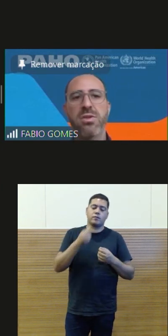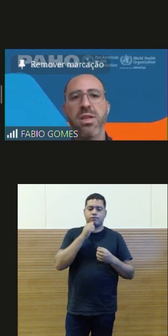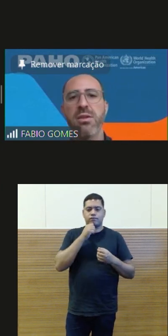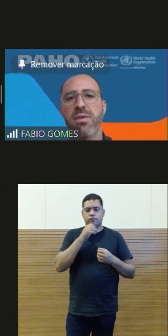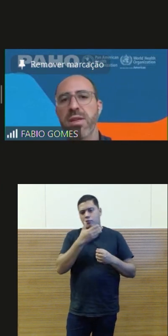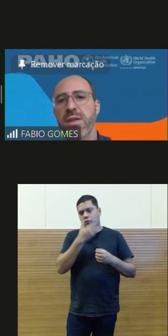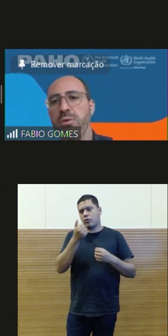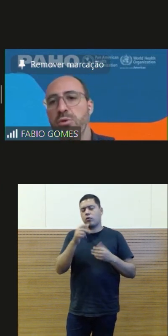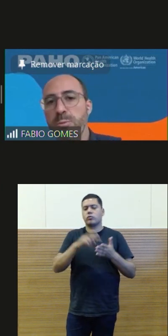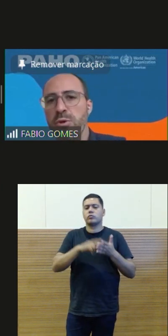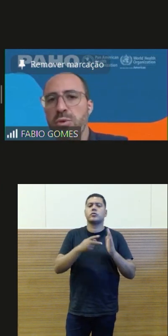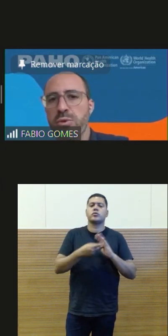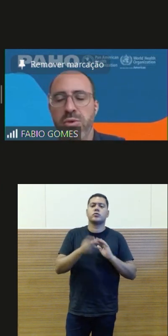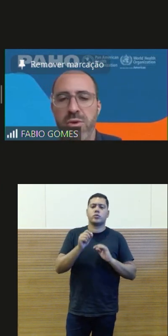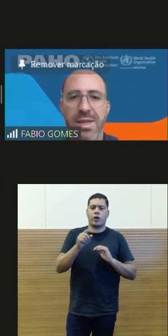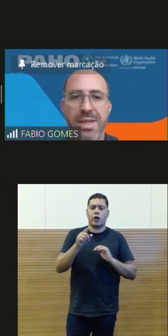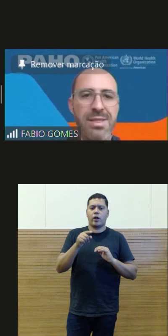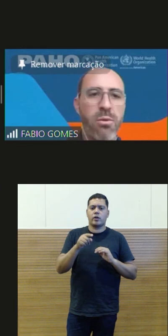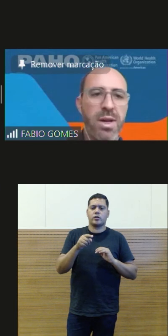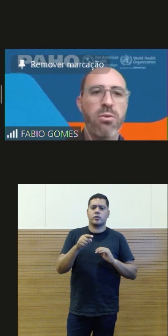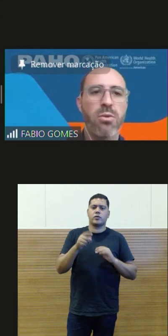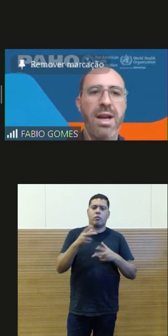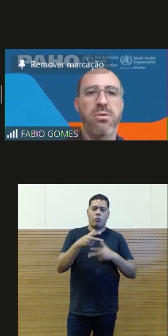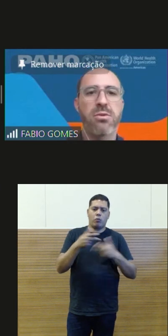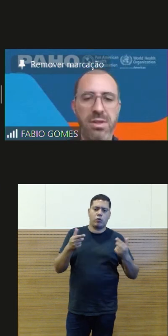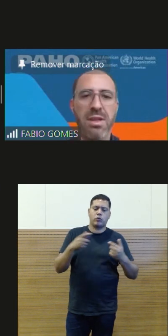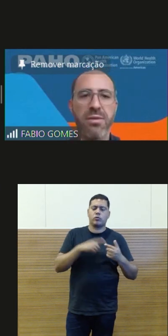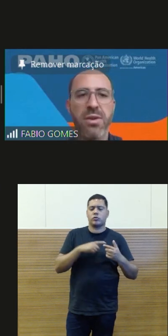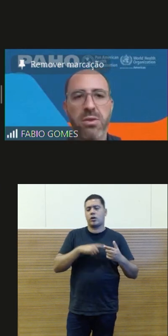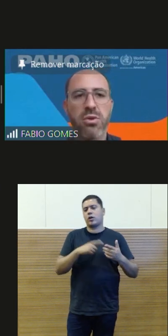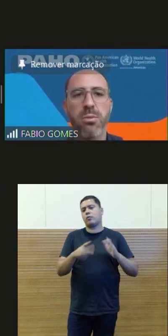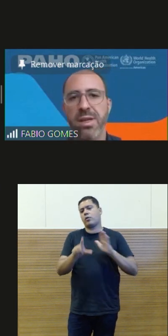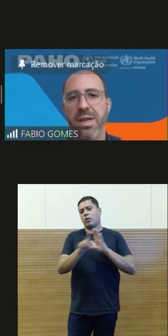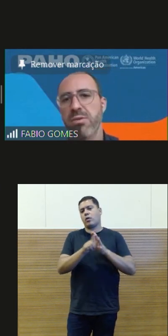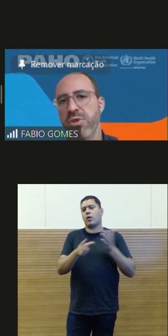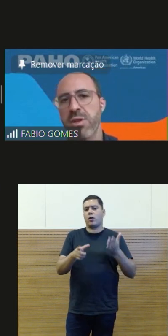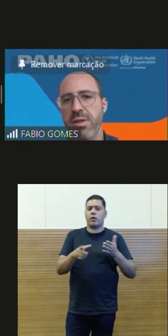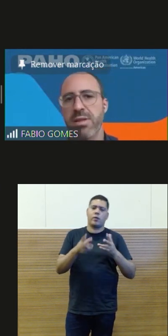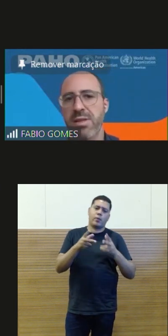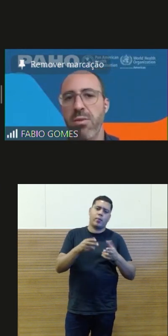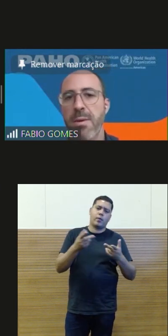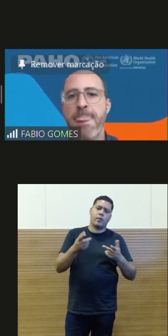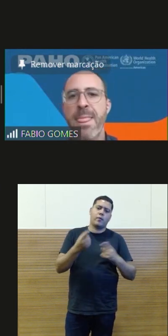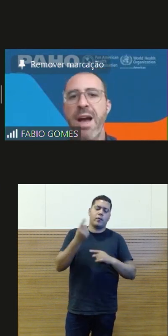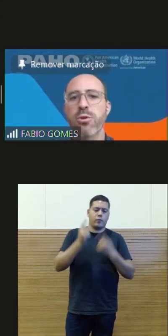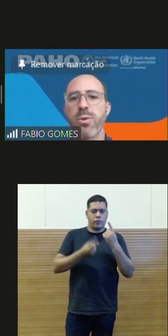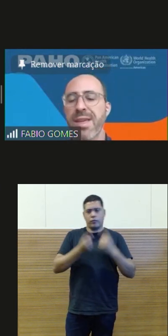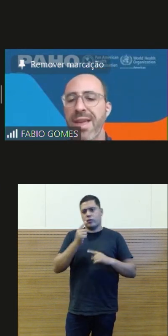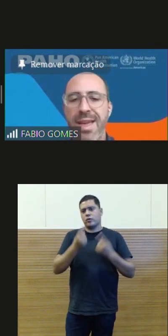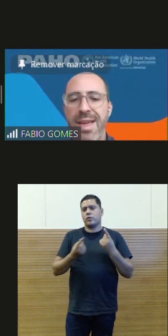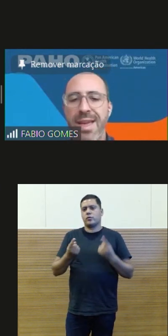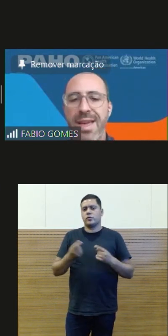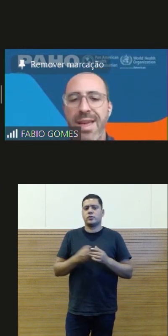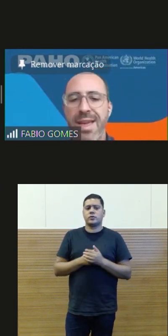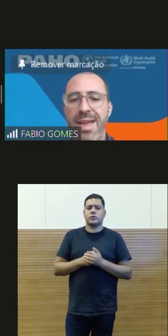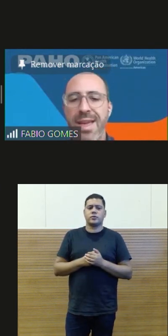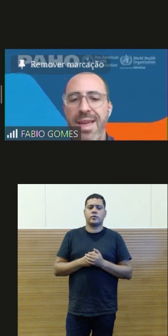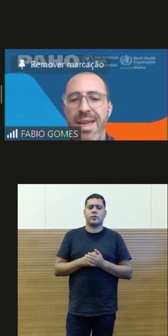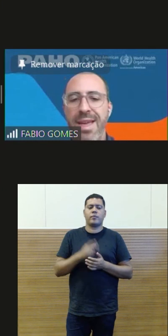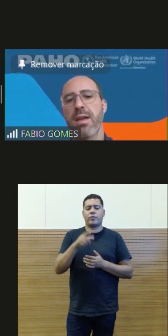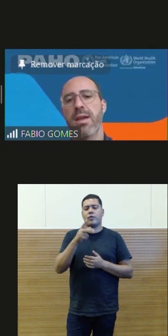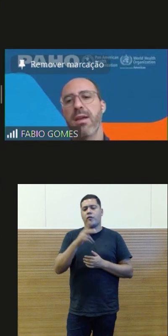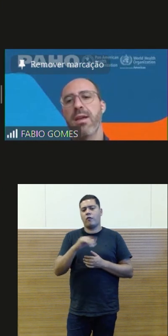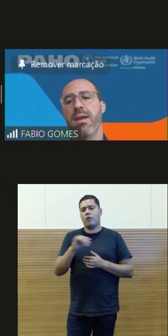and the reduction, any kind of ad in schools is even better. That the schools that are regulated, like those defined